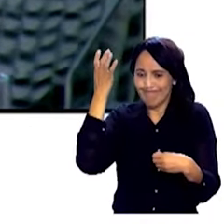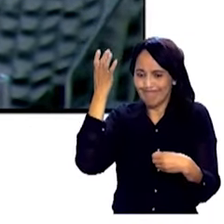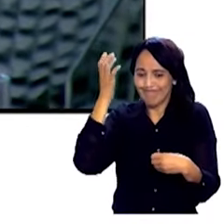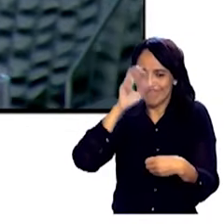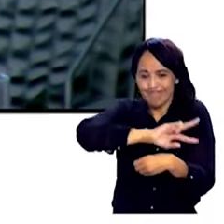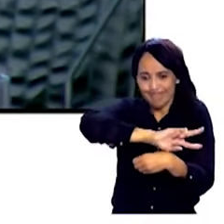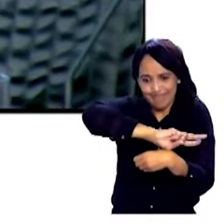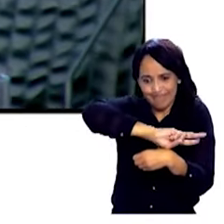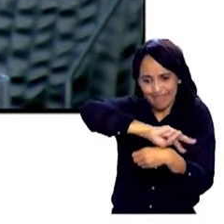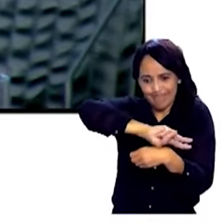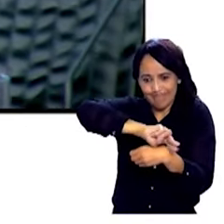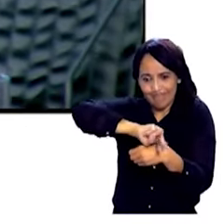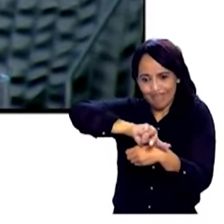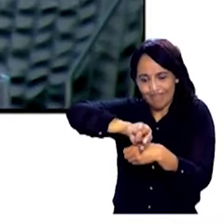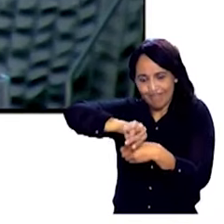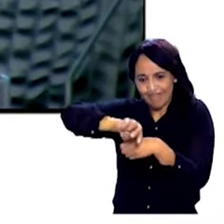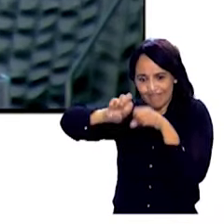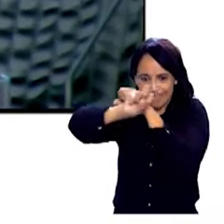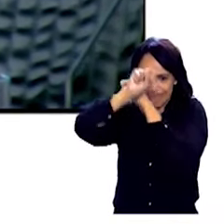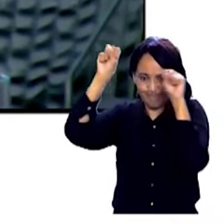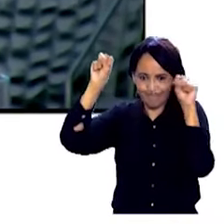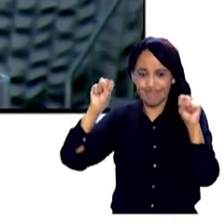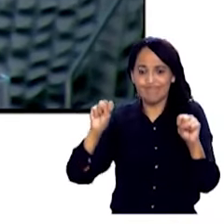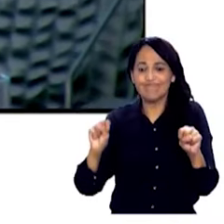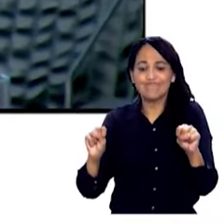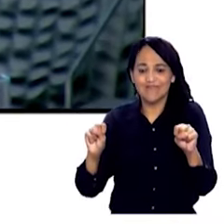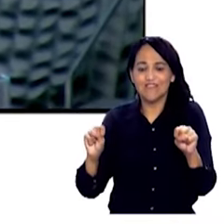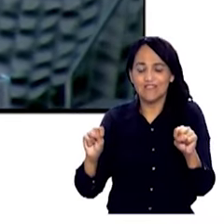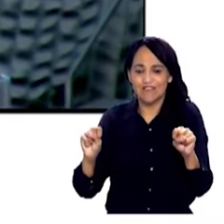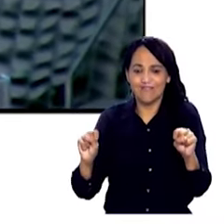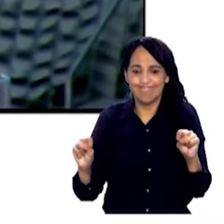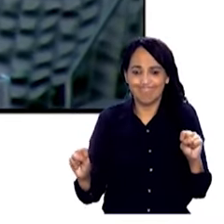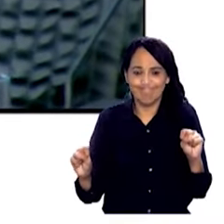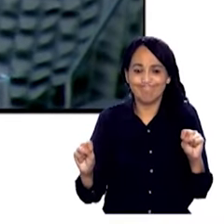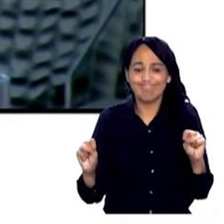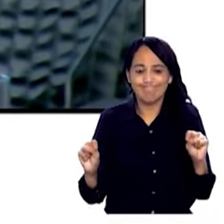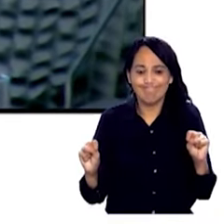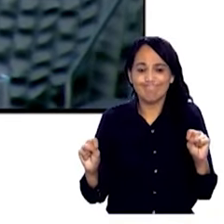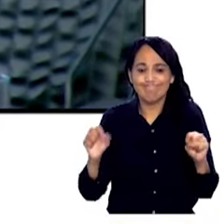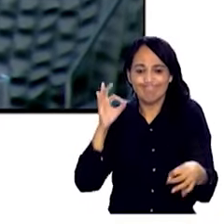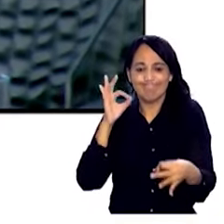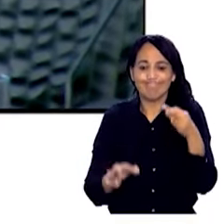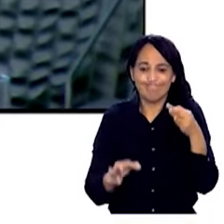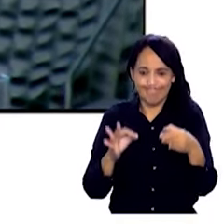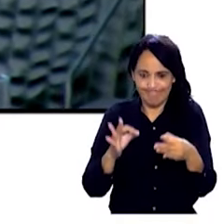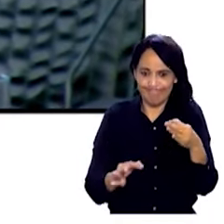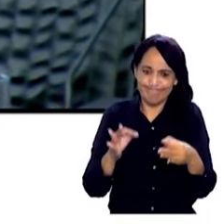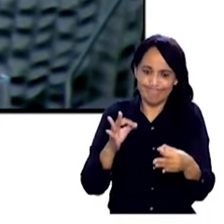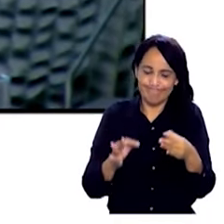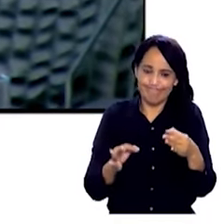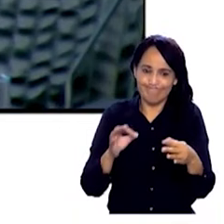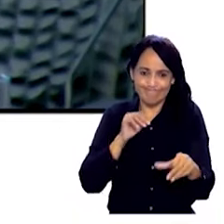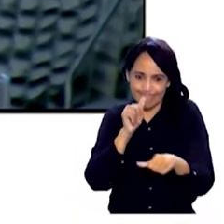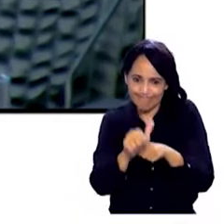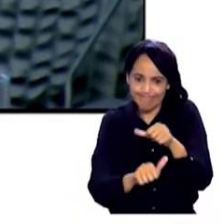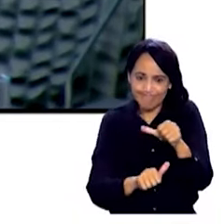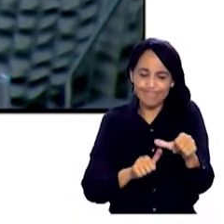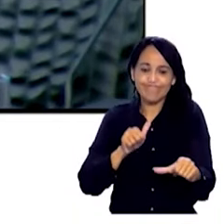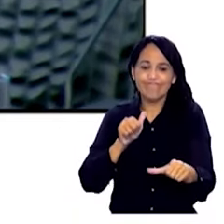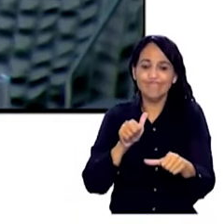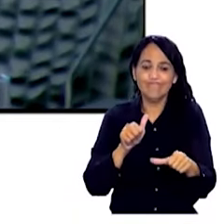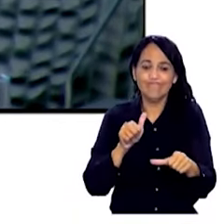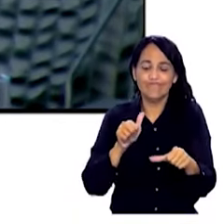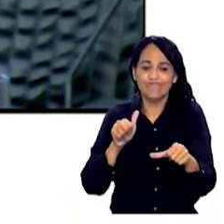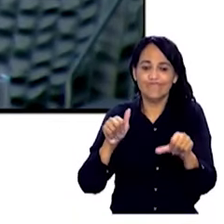ideological split with the more conservative members prevailing and the courts Own Tone de